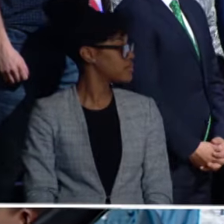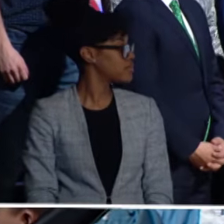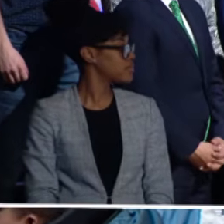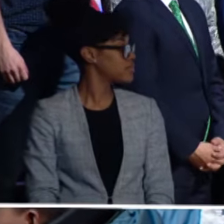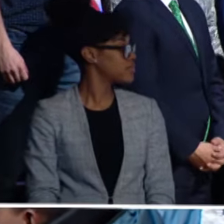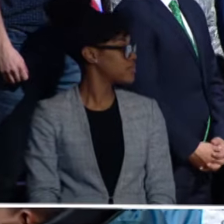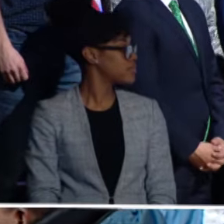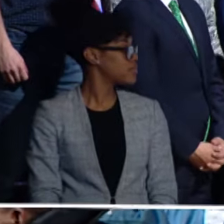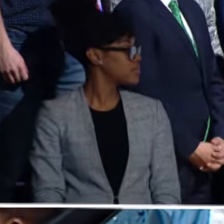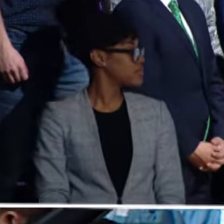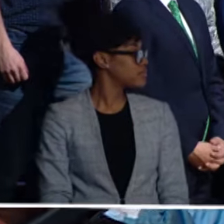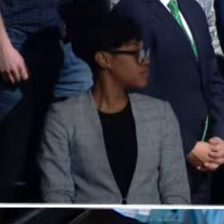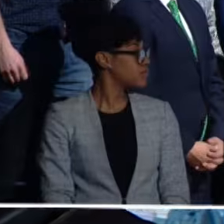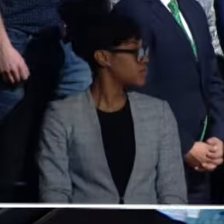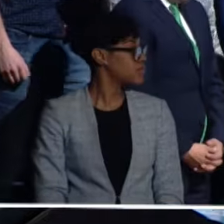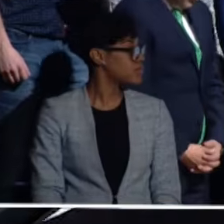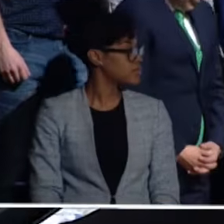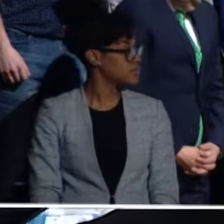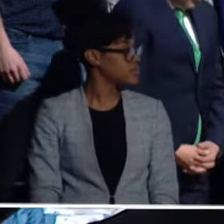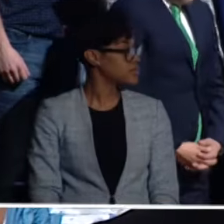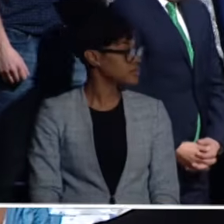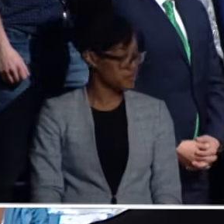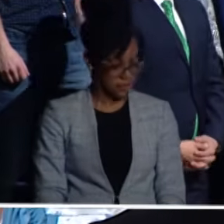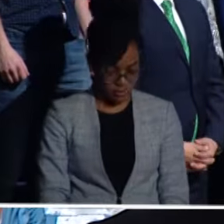Forward, arch.